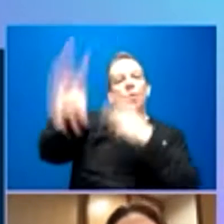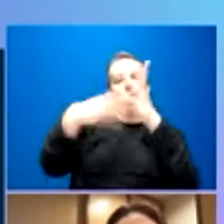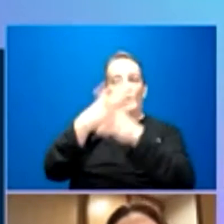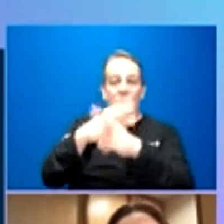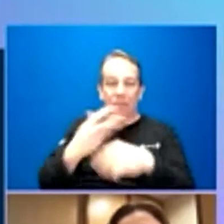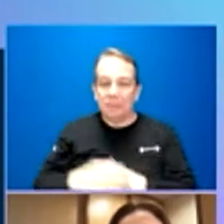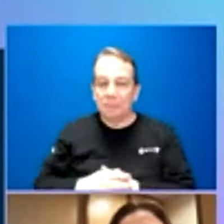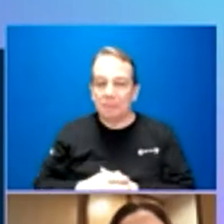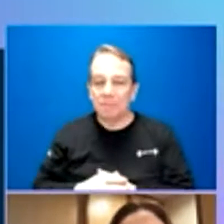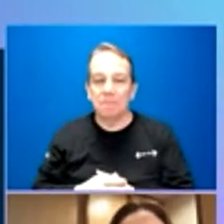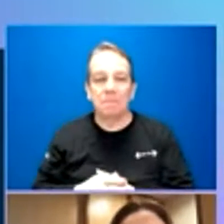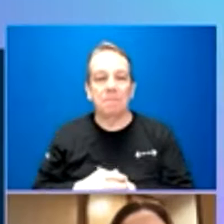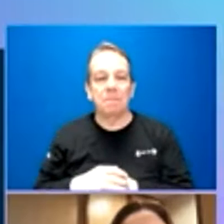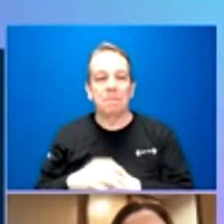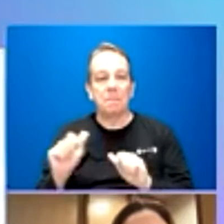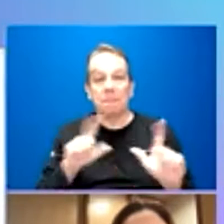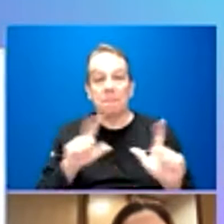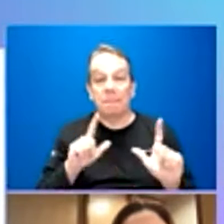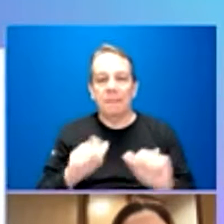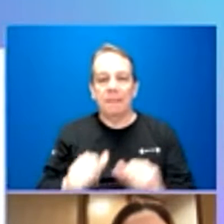Next slide, please.